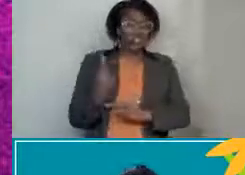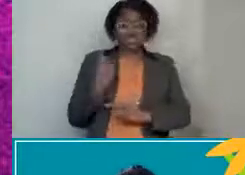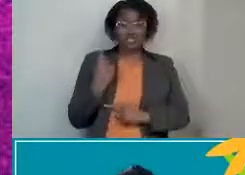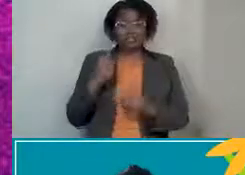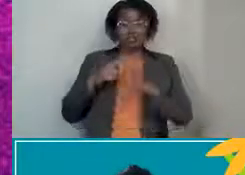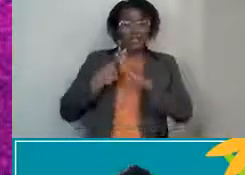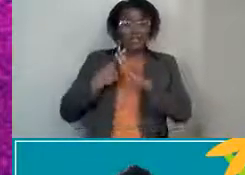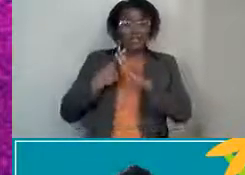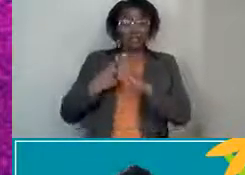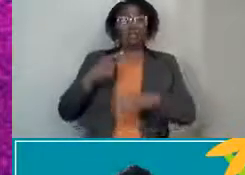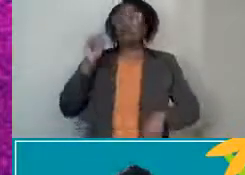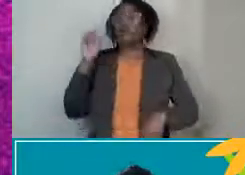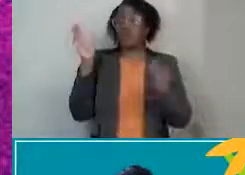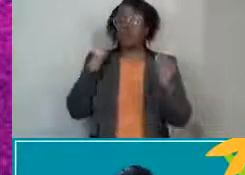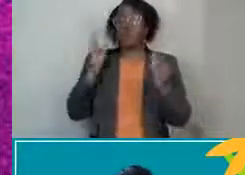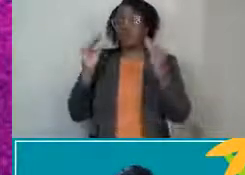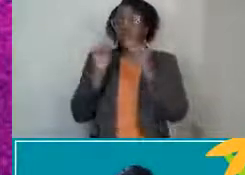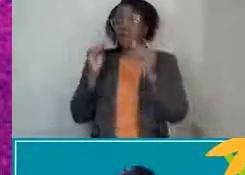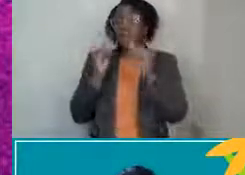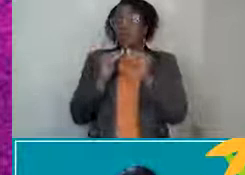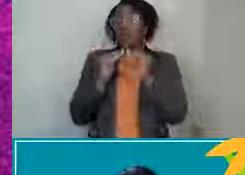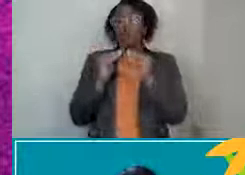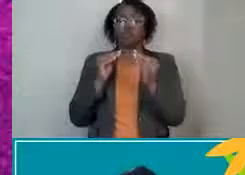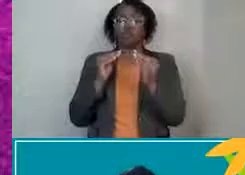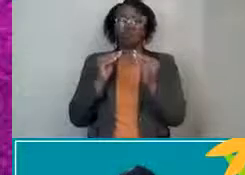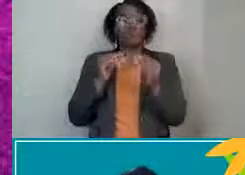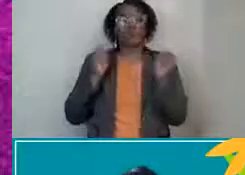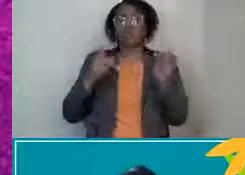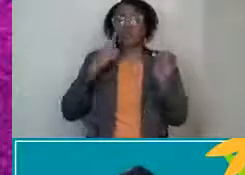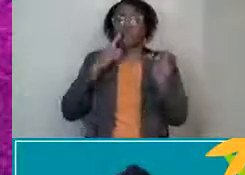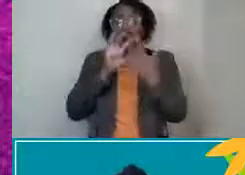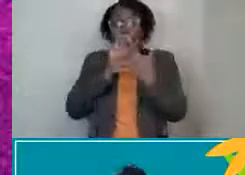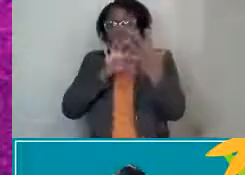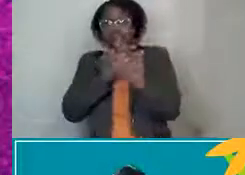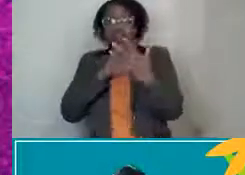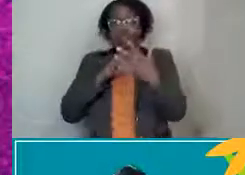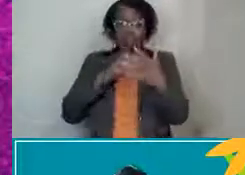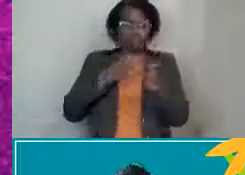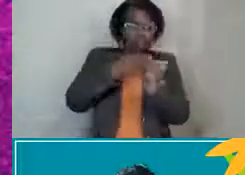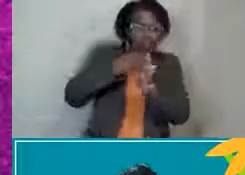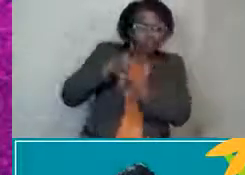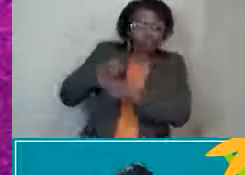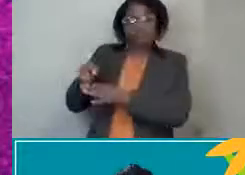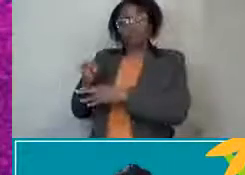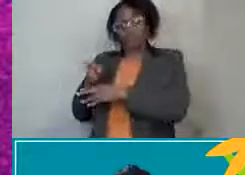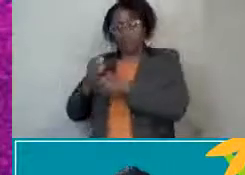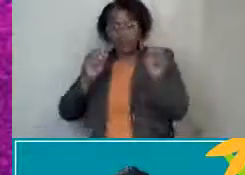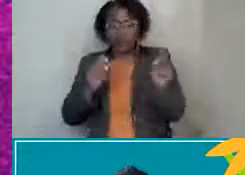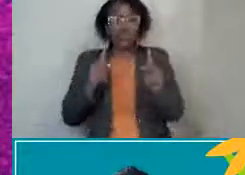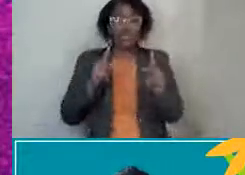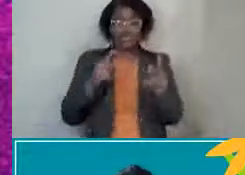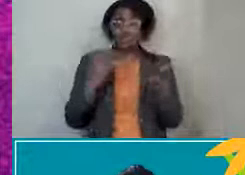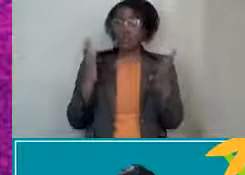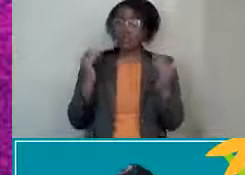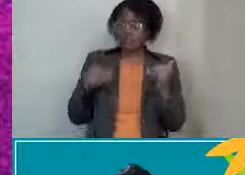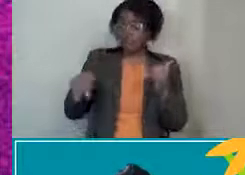more opportunities for cross-sector exchanges, for political education opportunities, and we hope that you can join us.